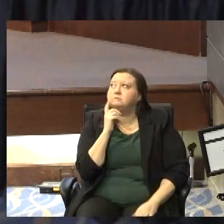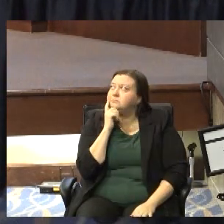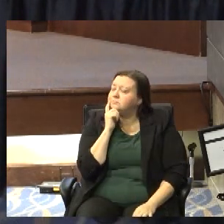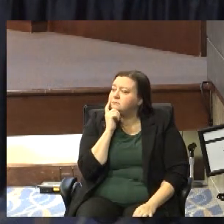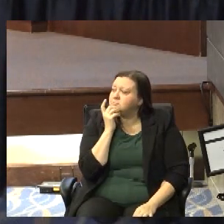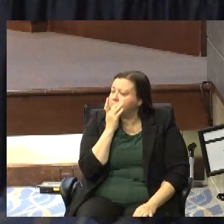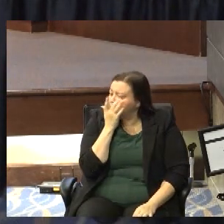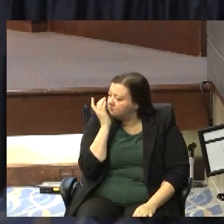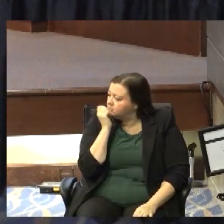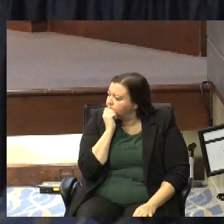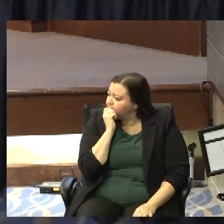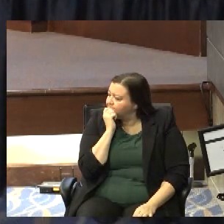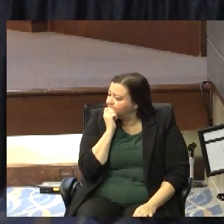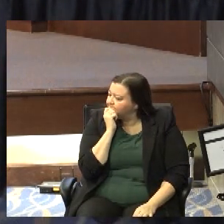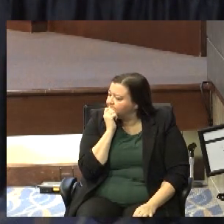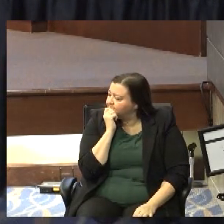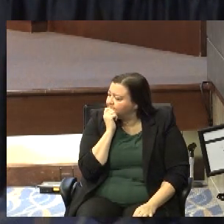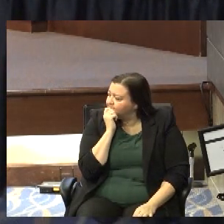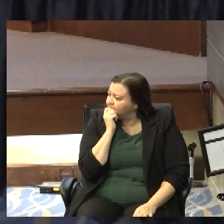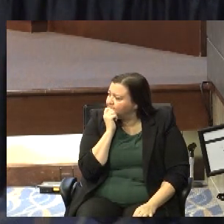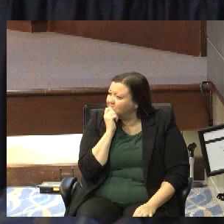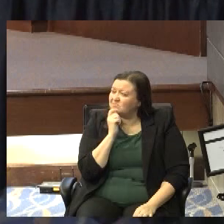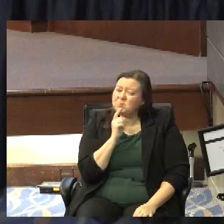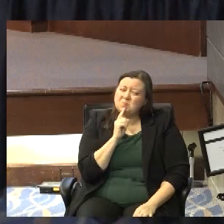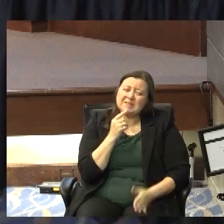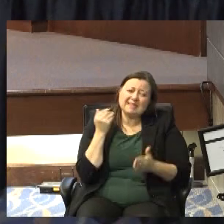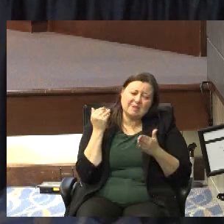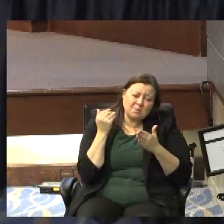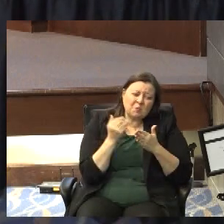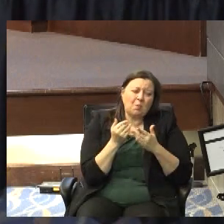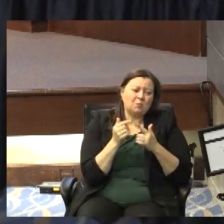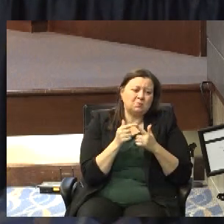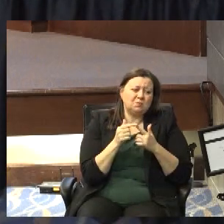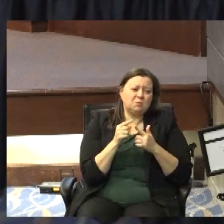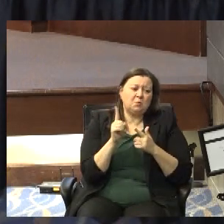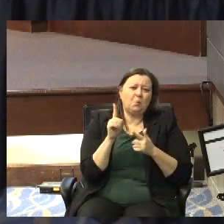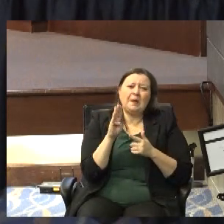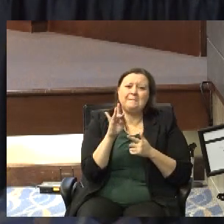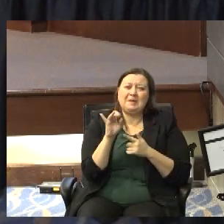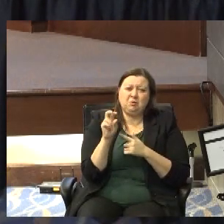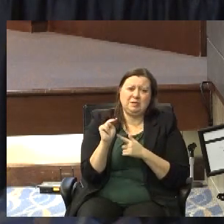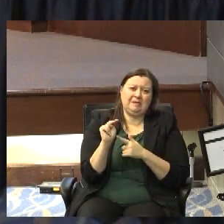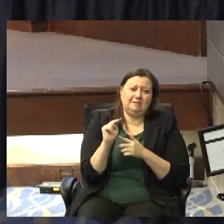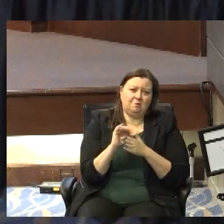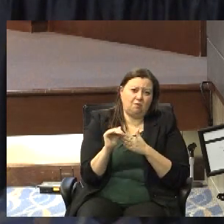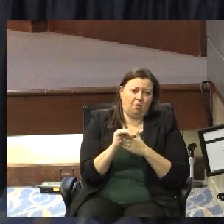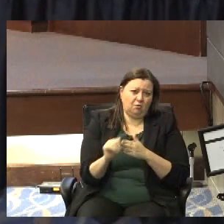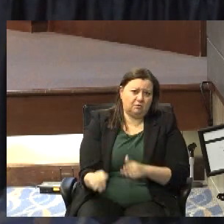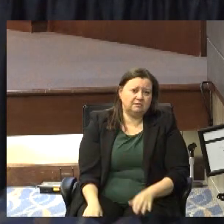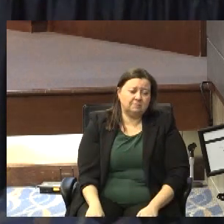don't give me the line. I want to say it's really close to a billion now, if not over.